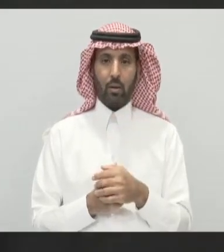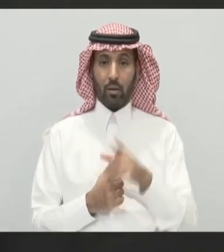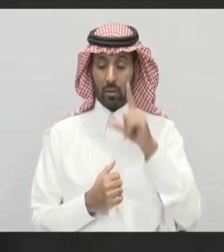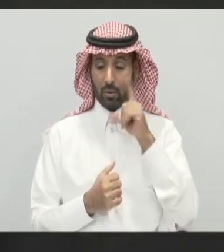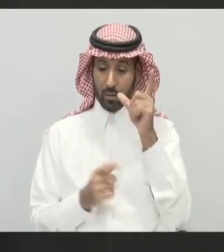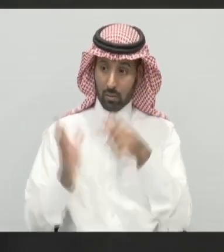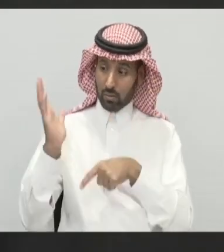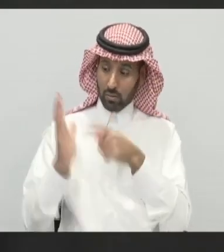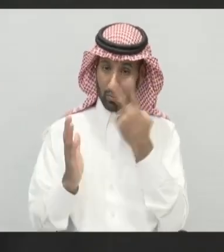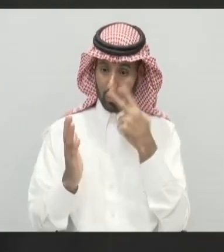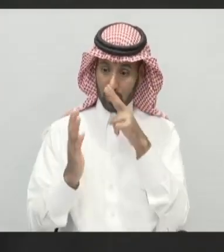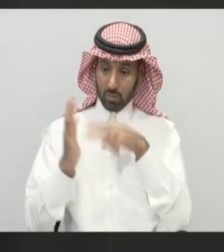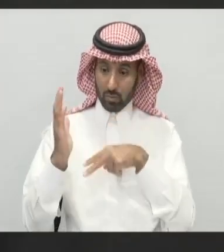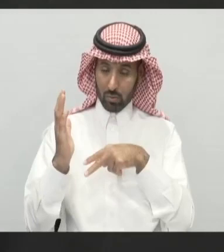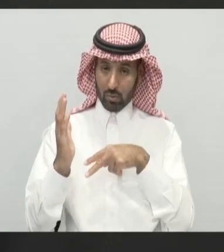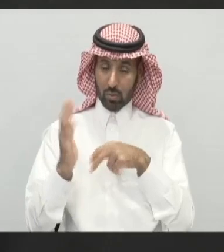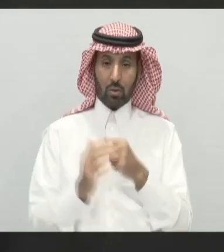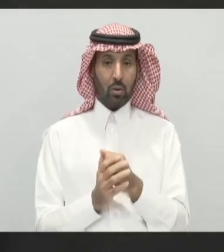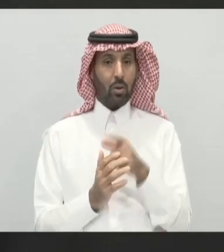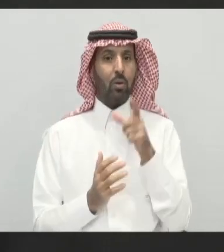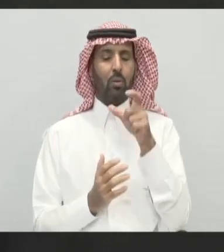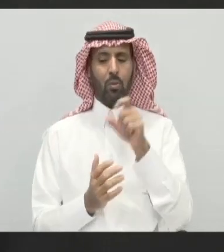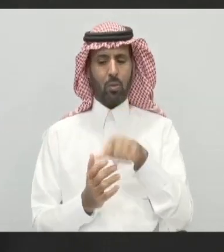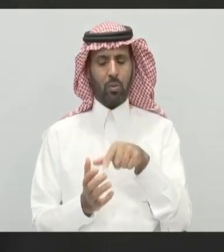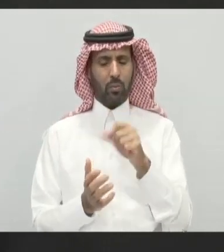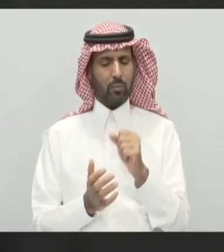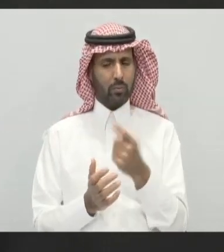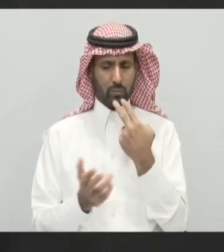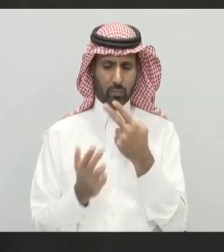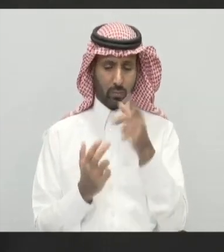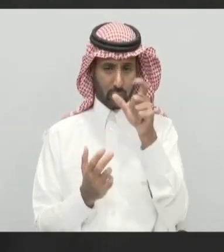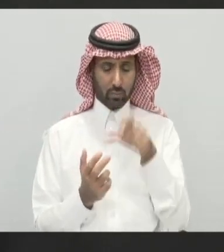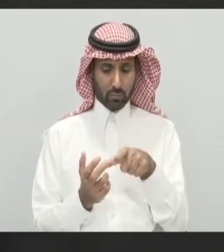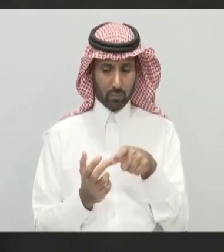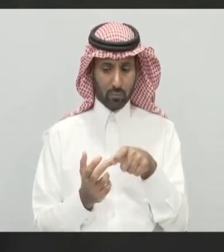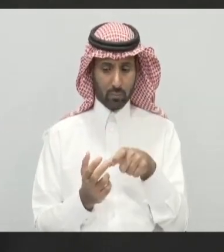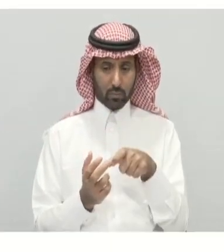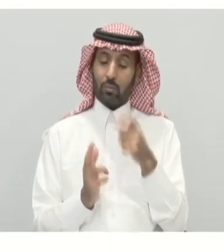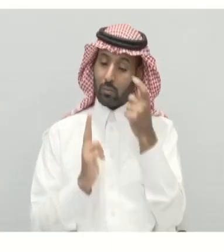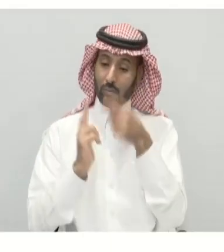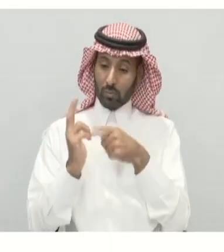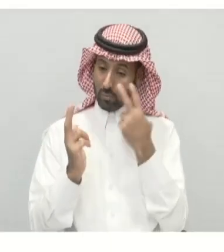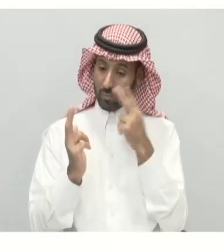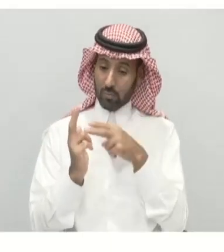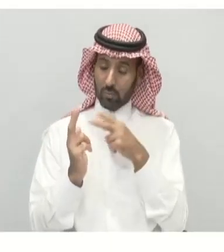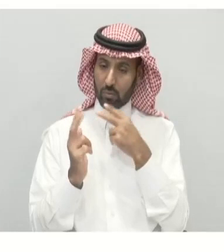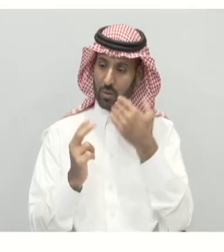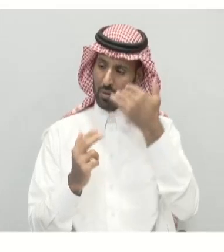Selfish and looking out for myself. What is looking out for oneself? It means